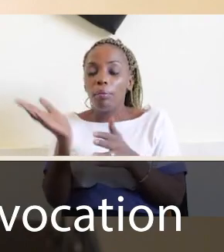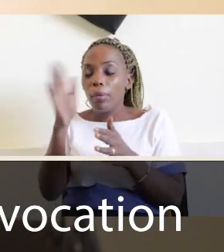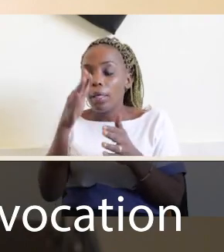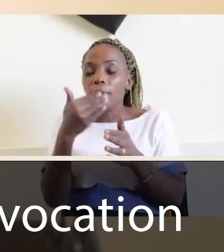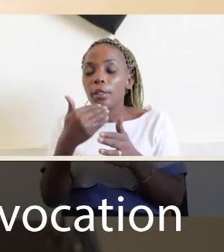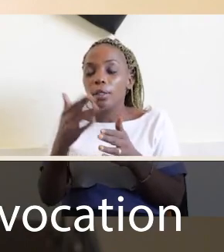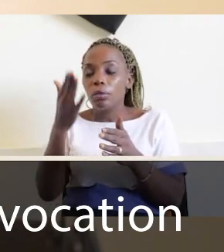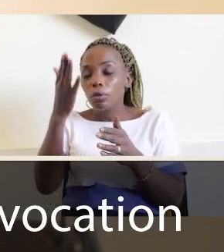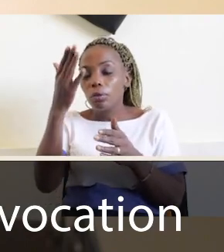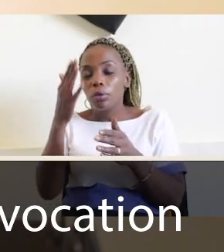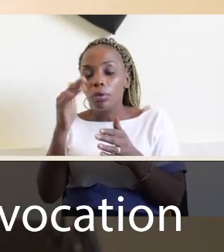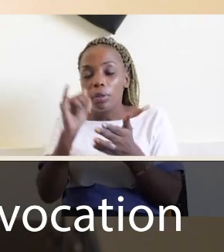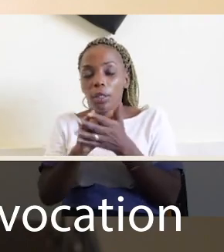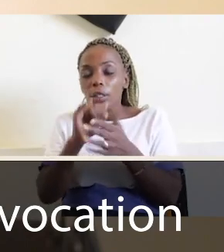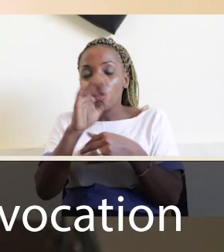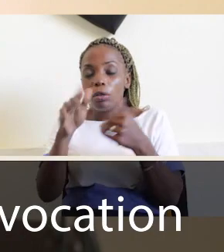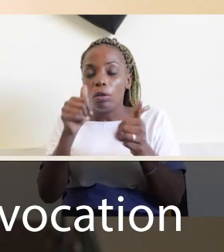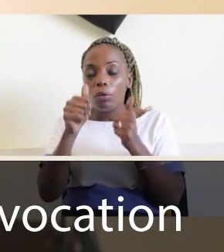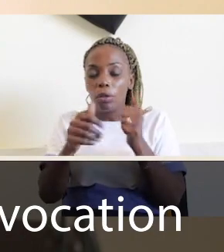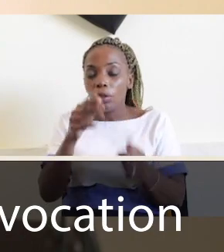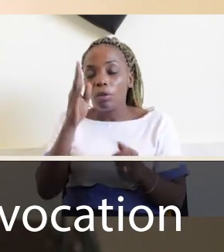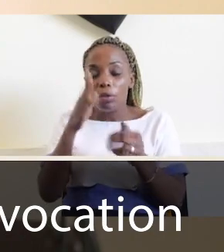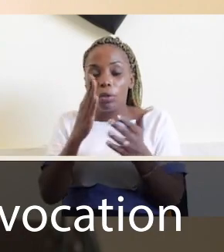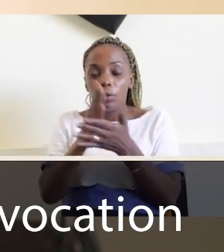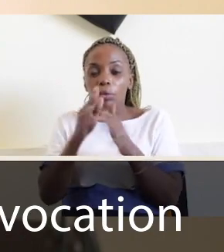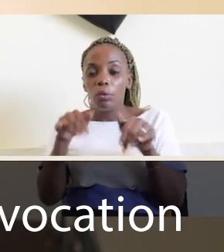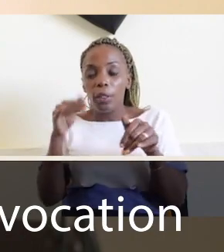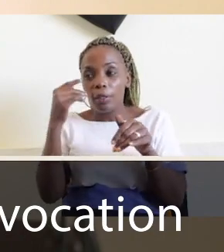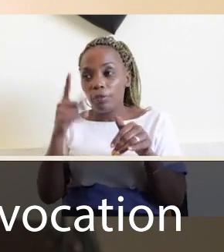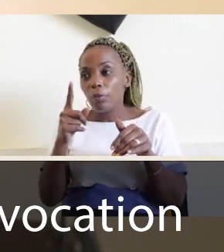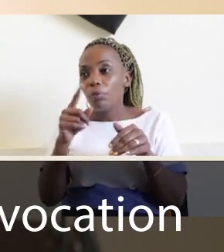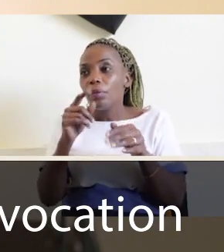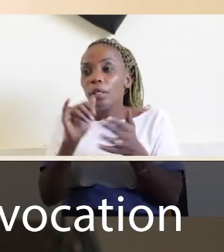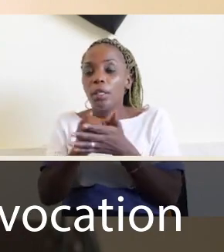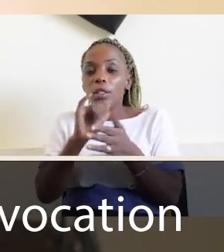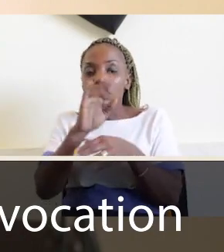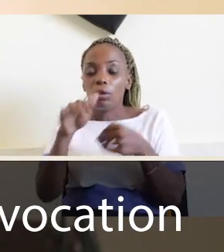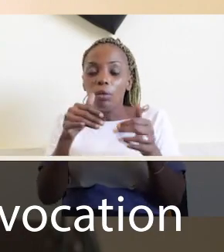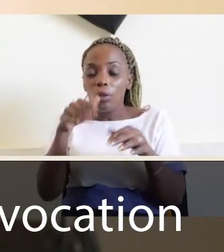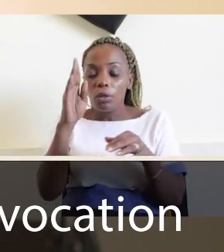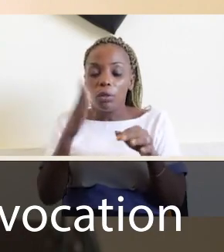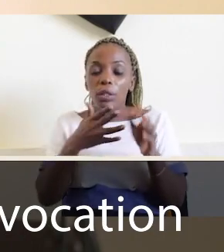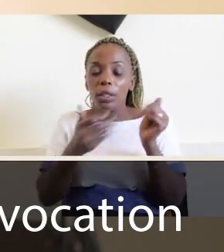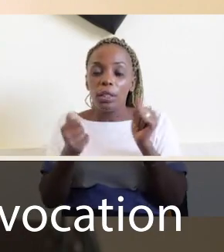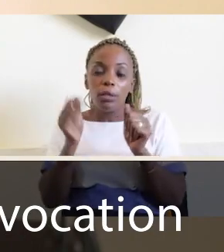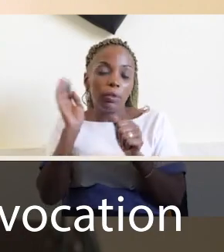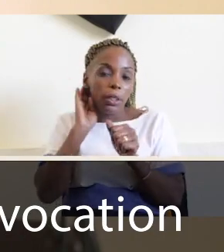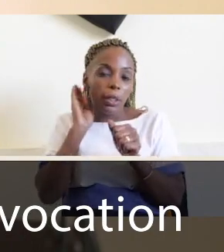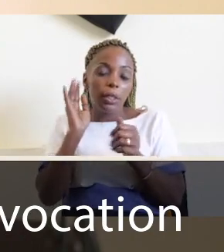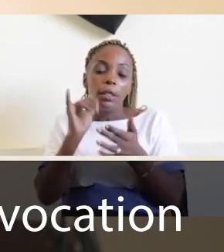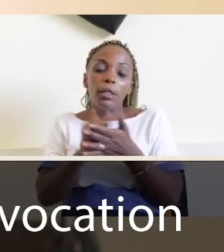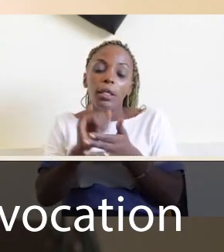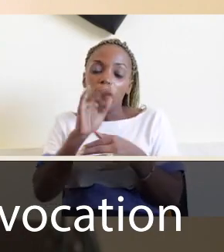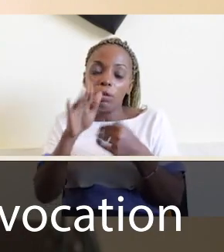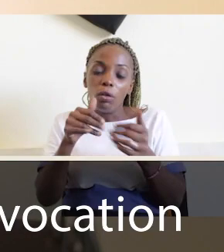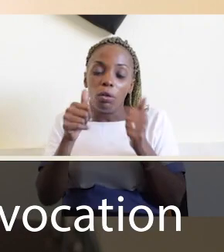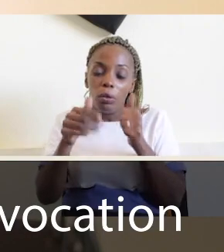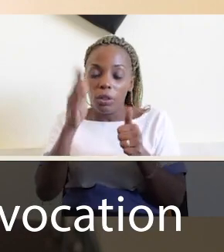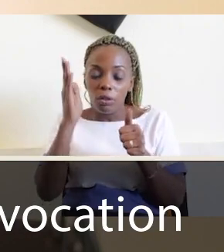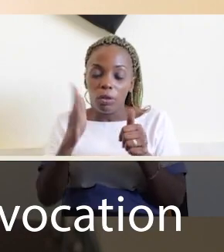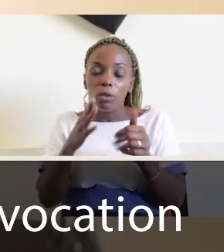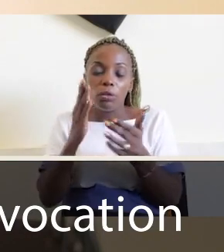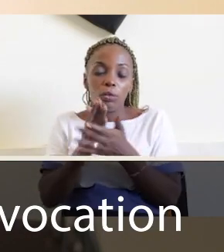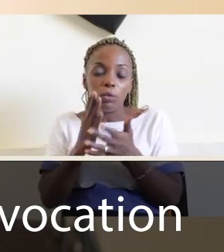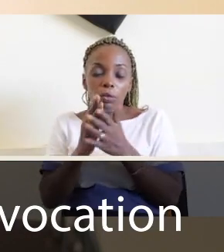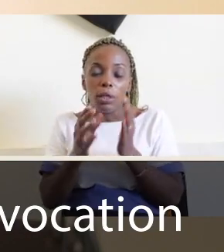you. That is all that God was waiting for. That is all that God needed to hear. That is all that God